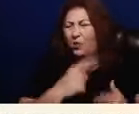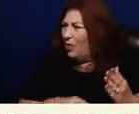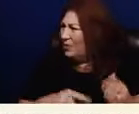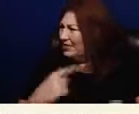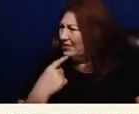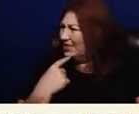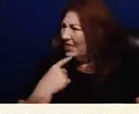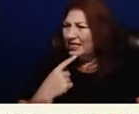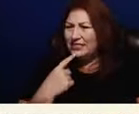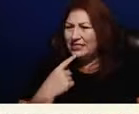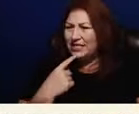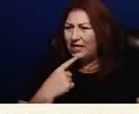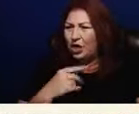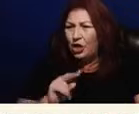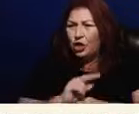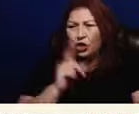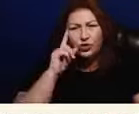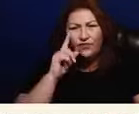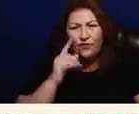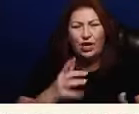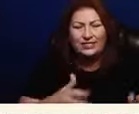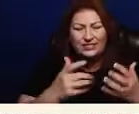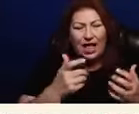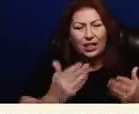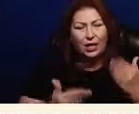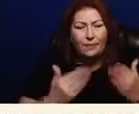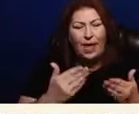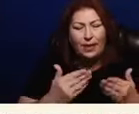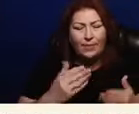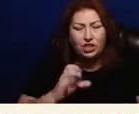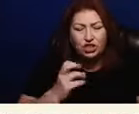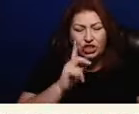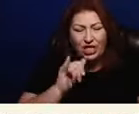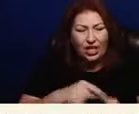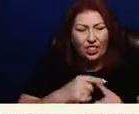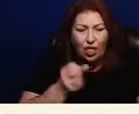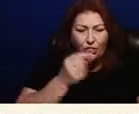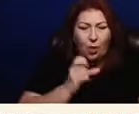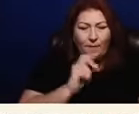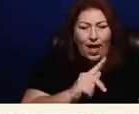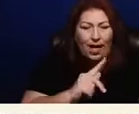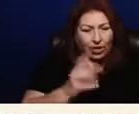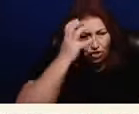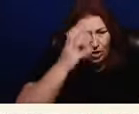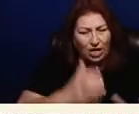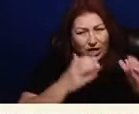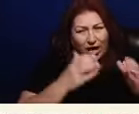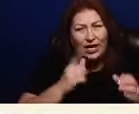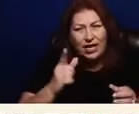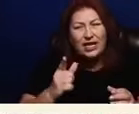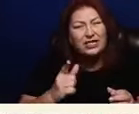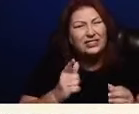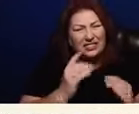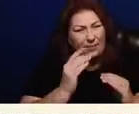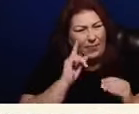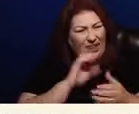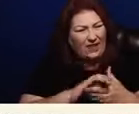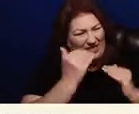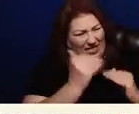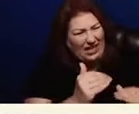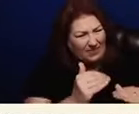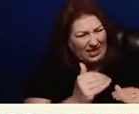used for a salad or maybe some chili and then be thrown back in the trash can. His belief was so small and limiting that he was only there for one